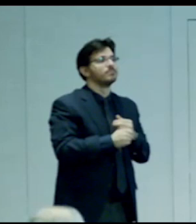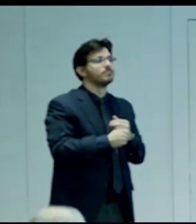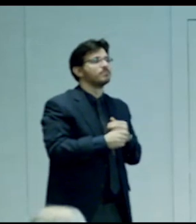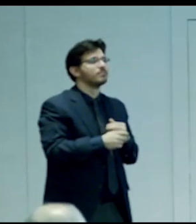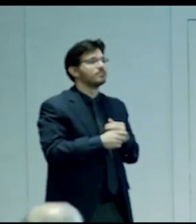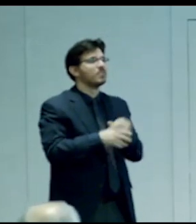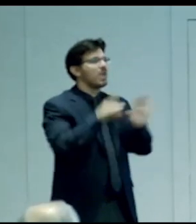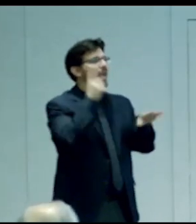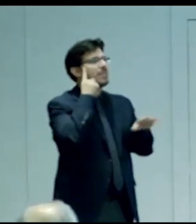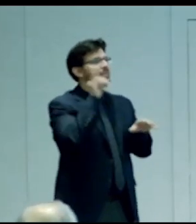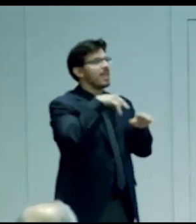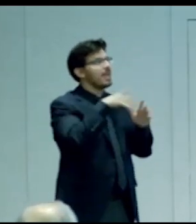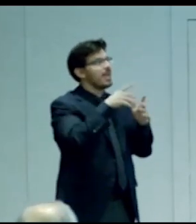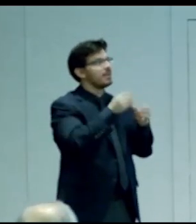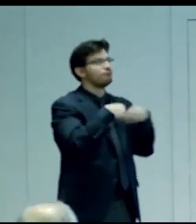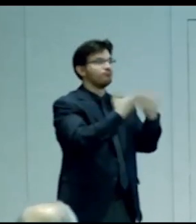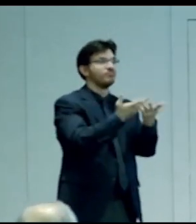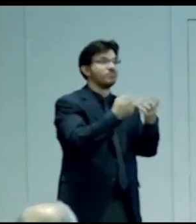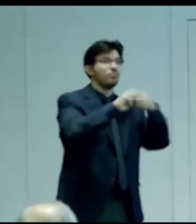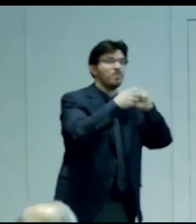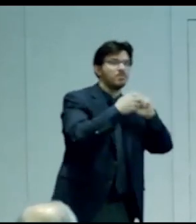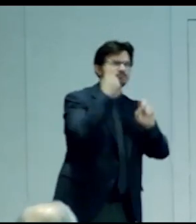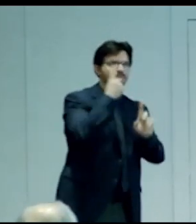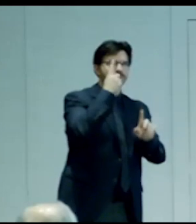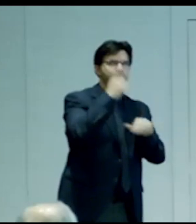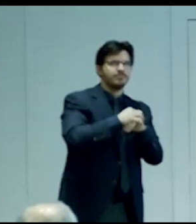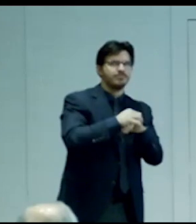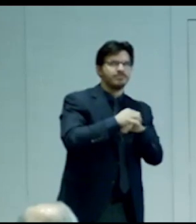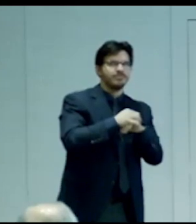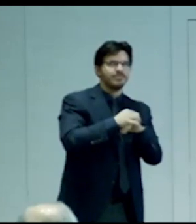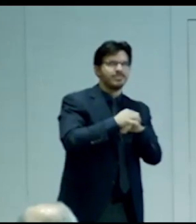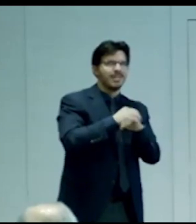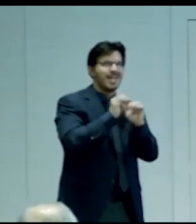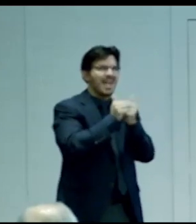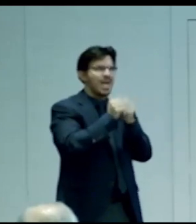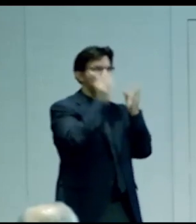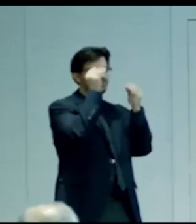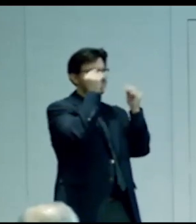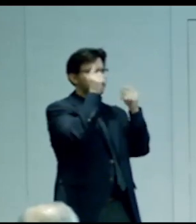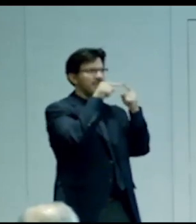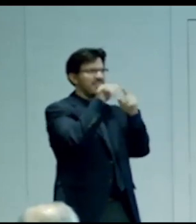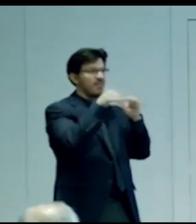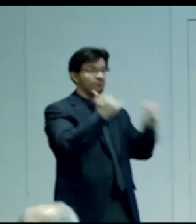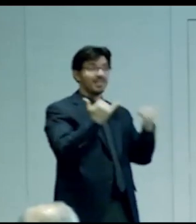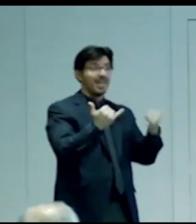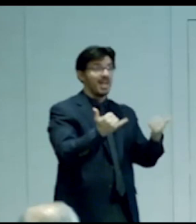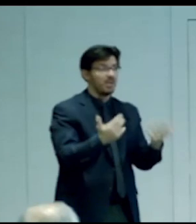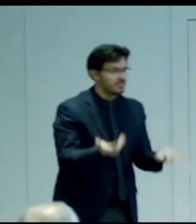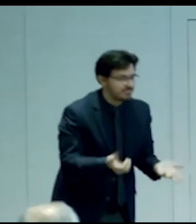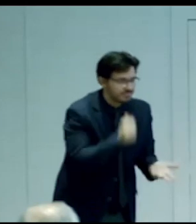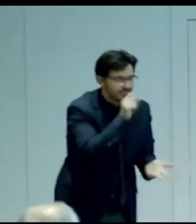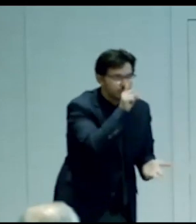a conundrum. I'm not sure exactly how to think about that at this stage in our work, but that